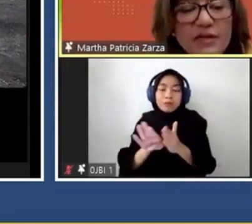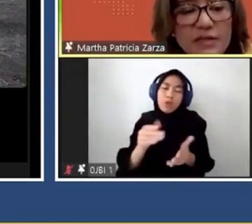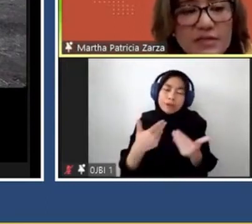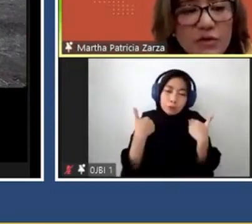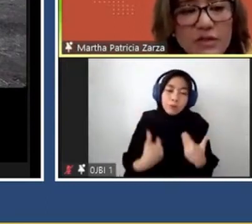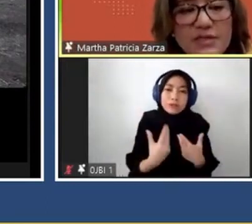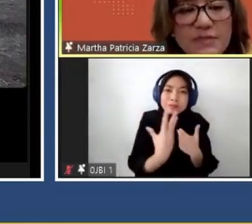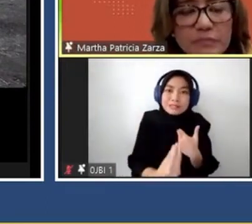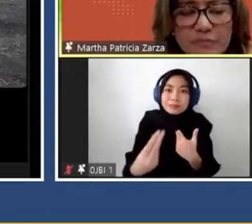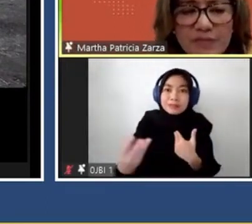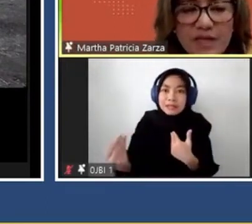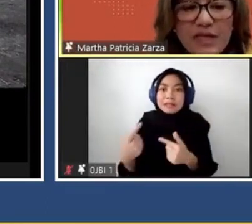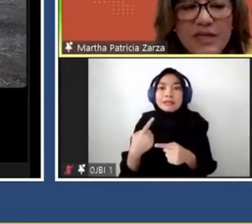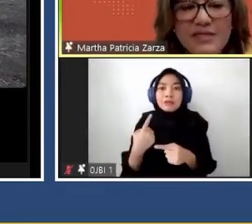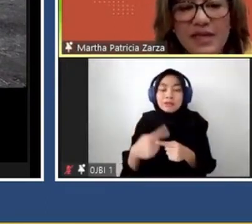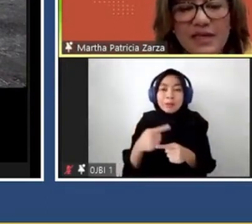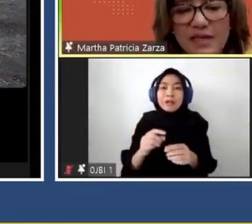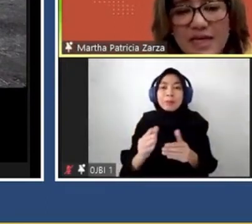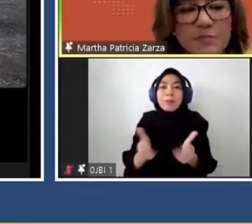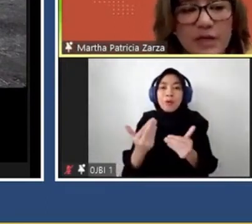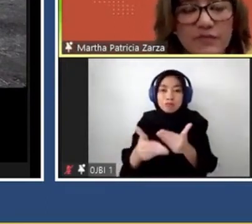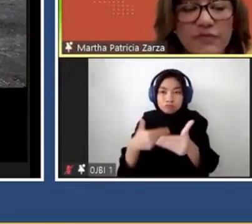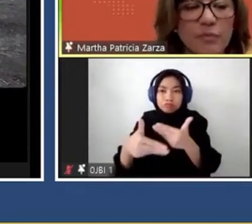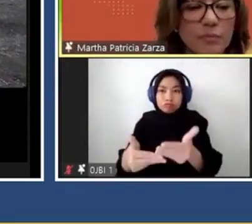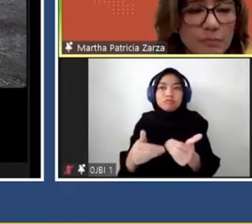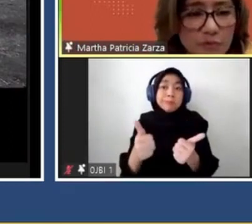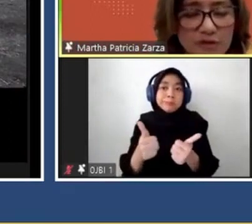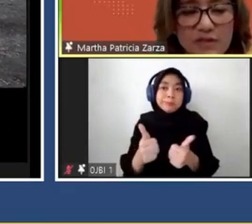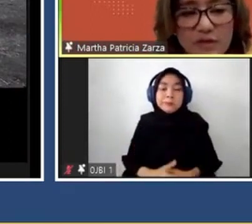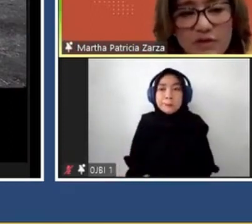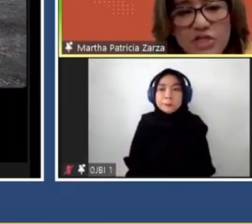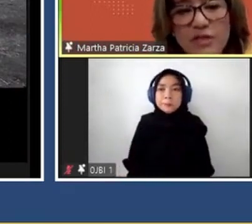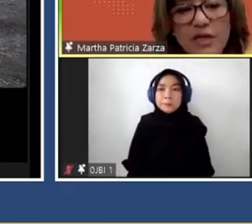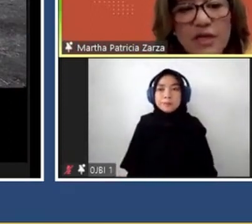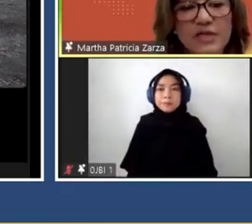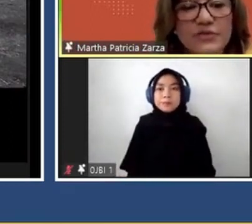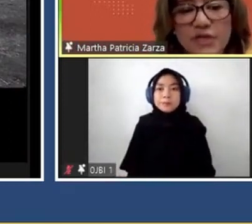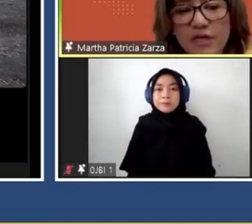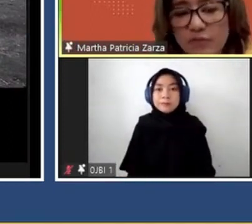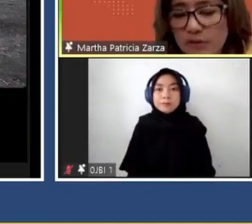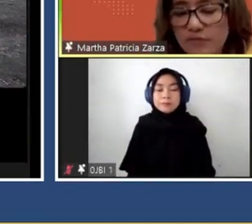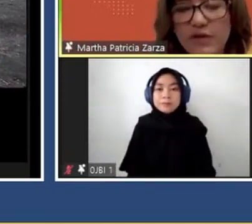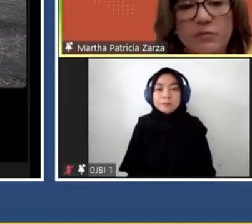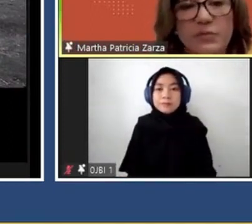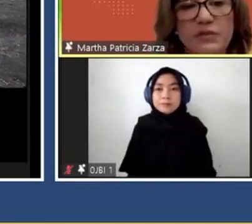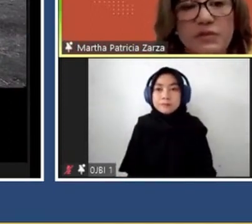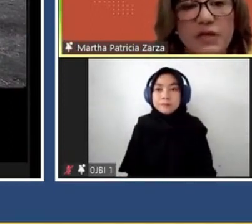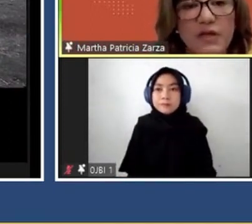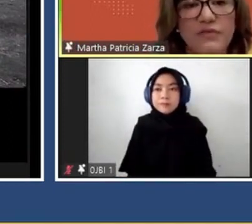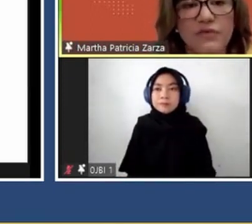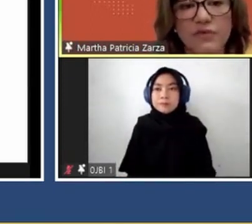considering that in this context, it is a key aspect for poverty reduction and sustainable